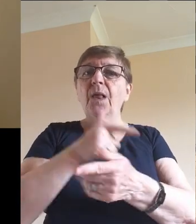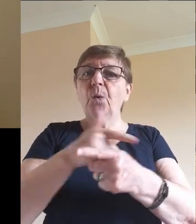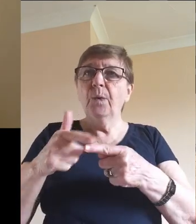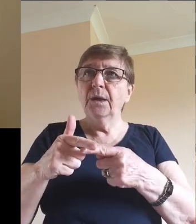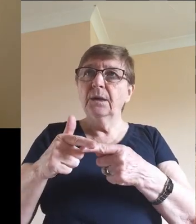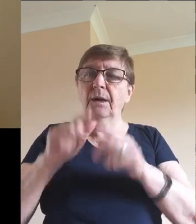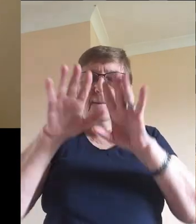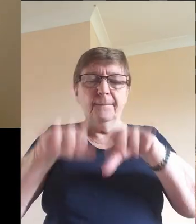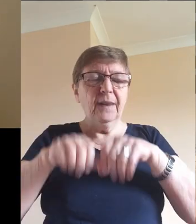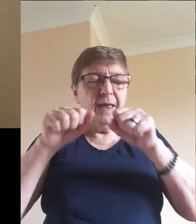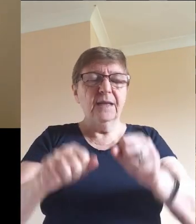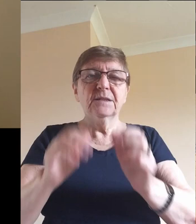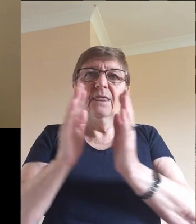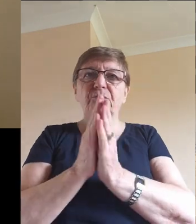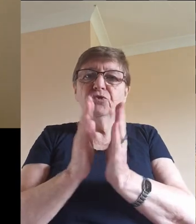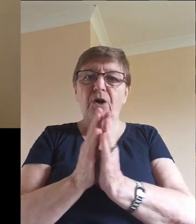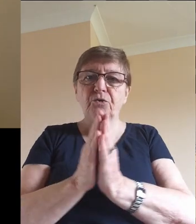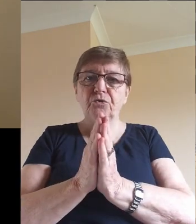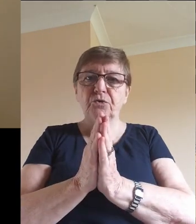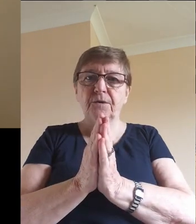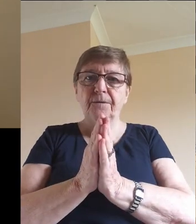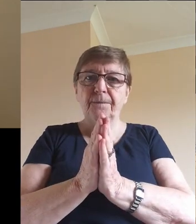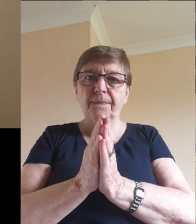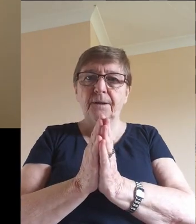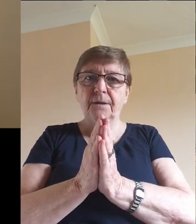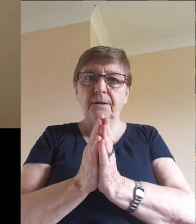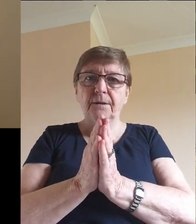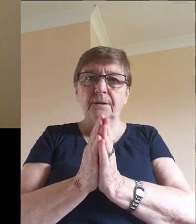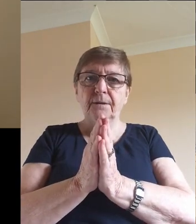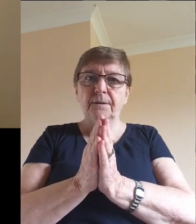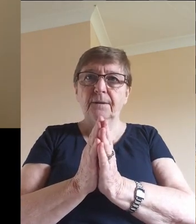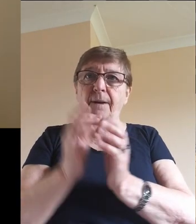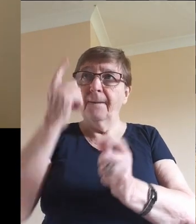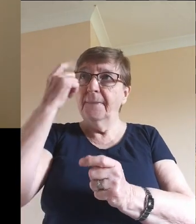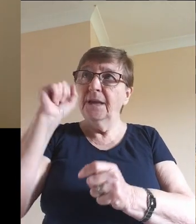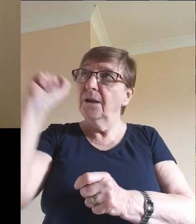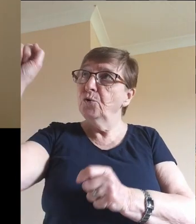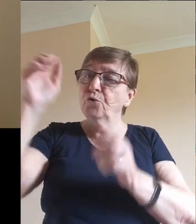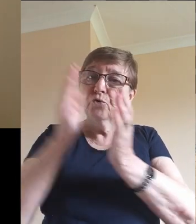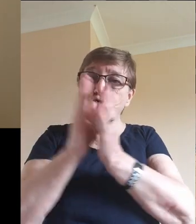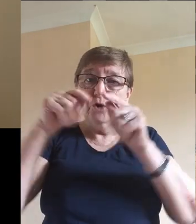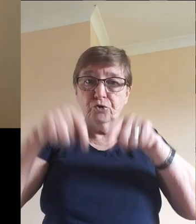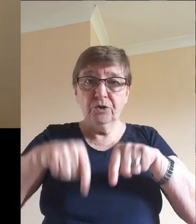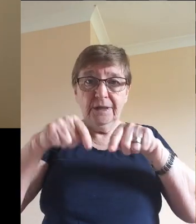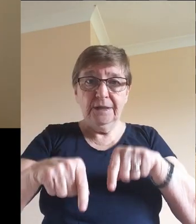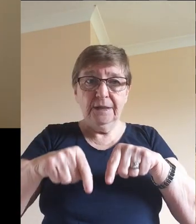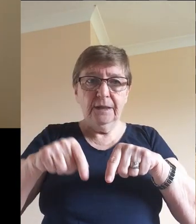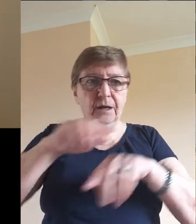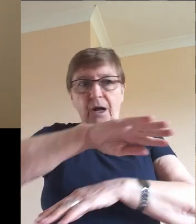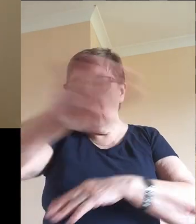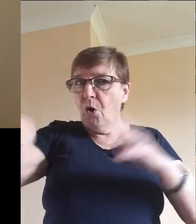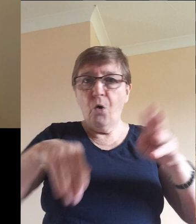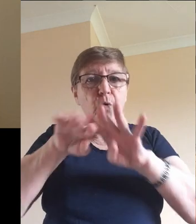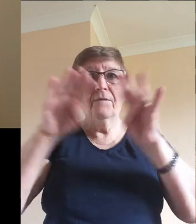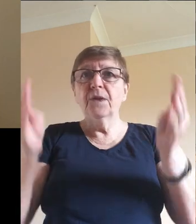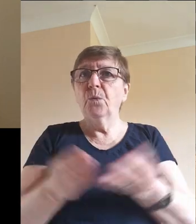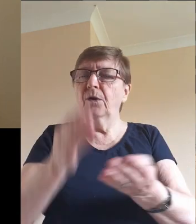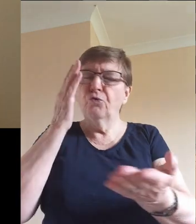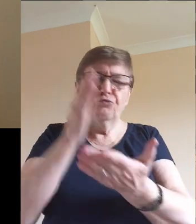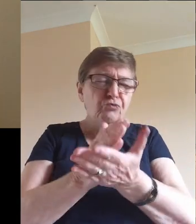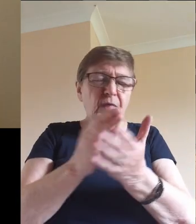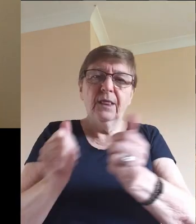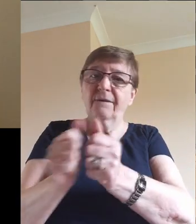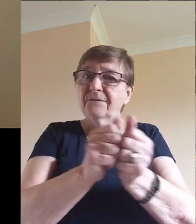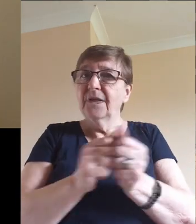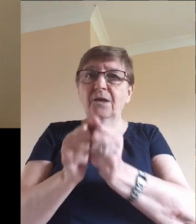Make your church here and all over the world a real fellowship in which there are no quarrels and no divisions,